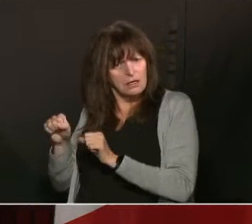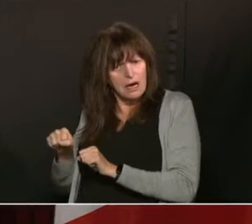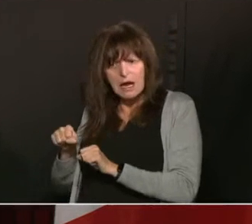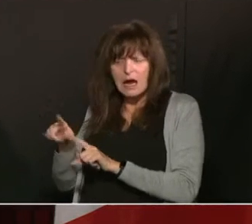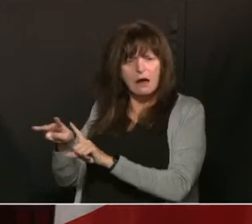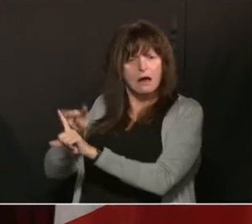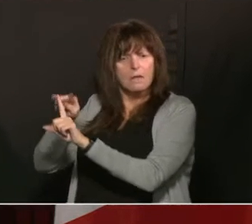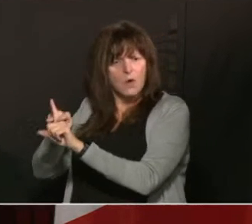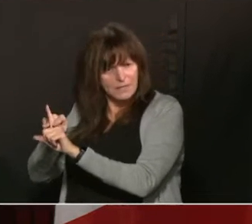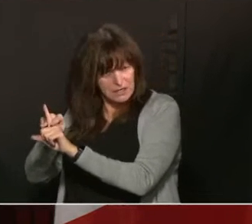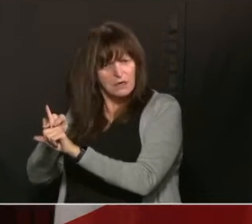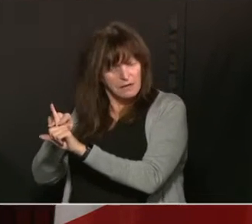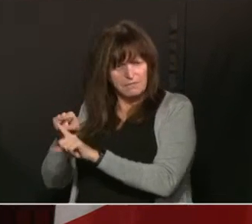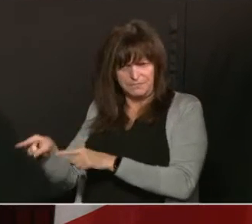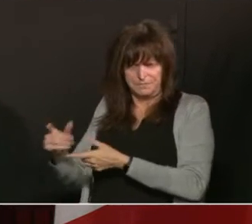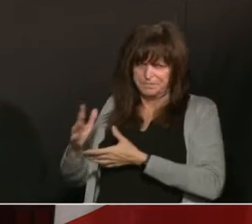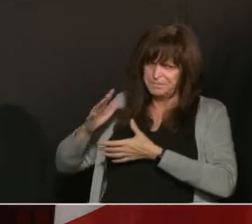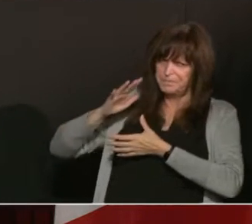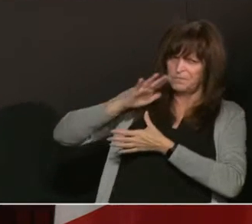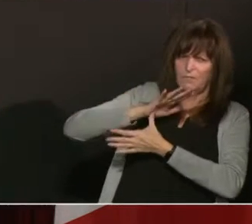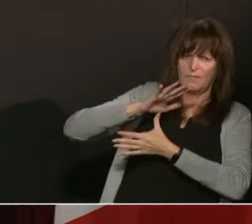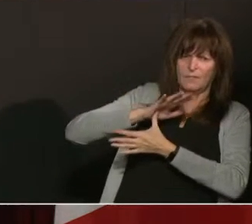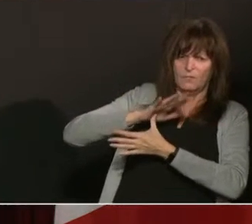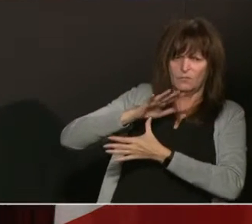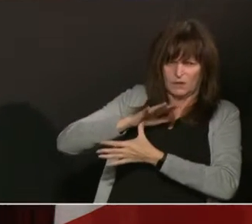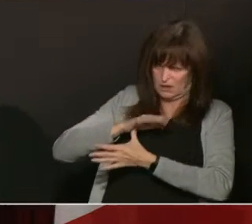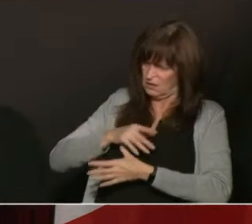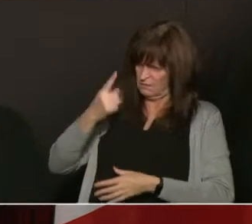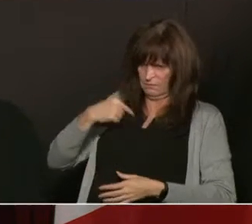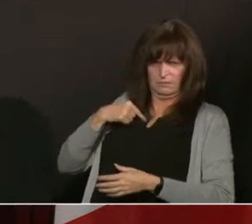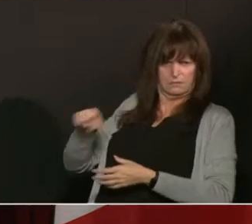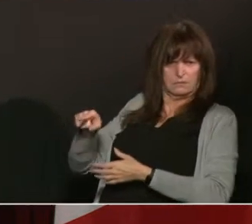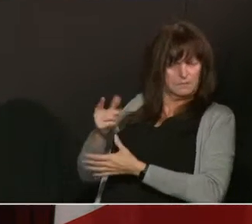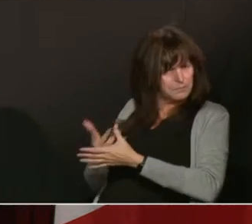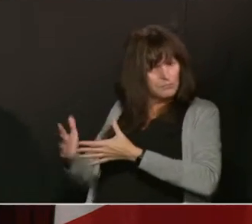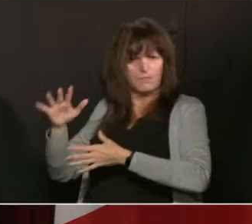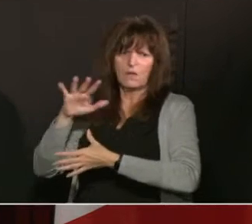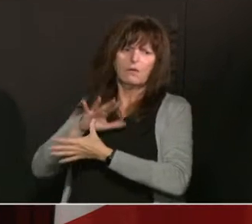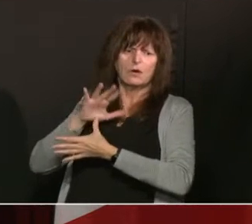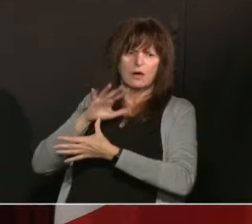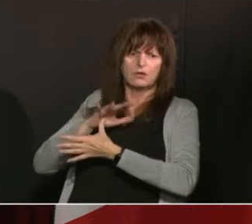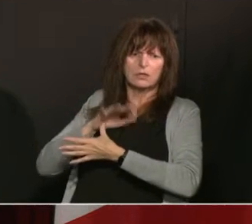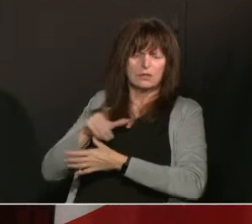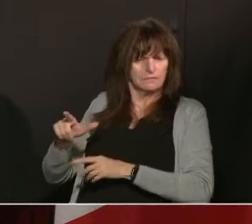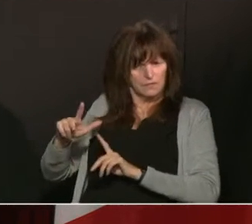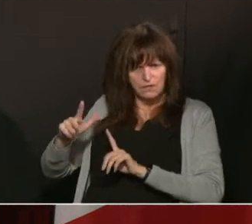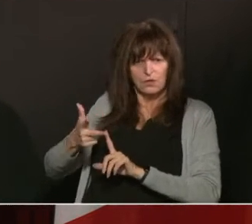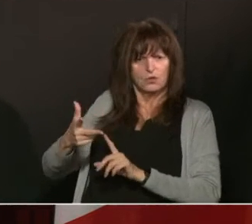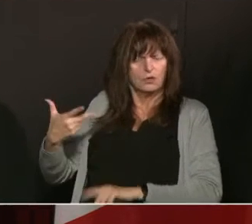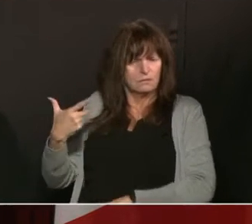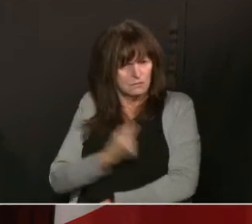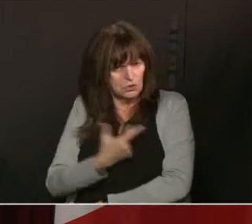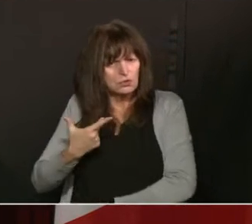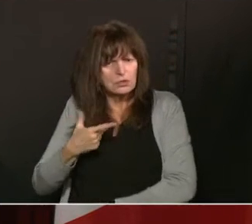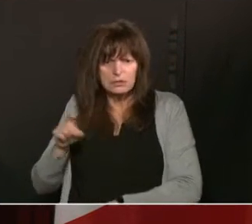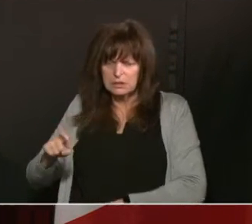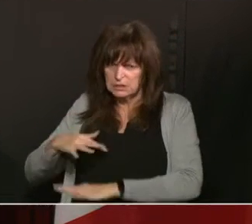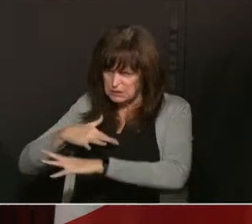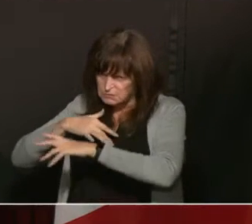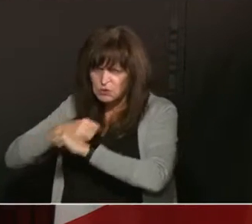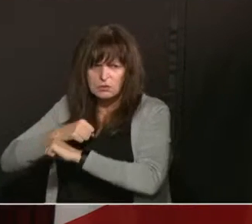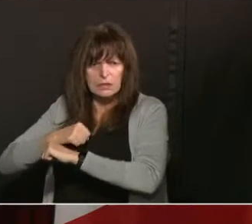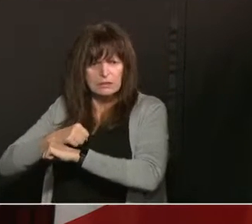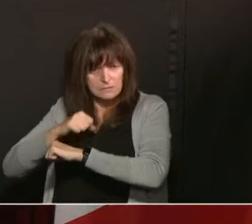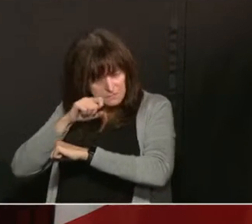a priority for me and for our health system to get the 3rd dose and adequate protection. For those that are elderly, we